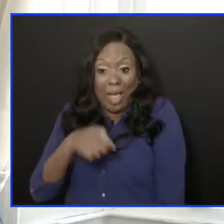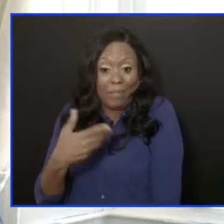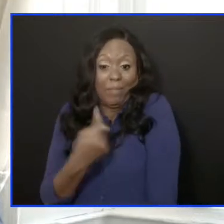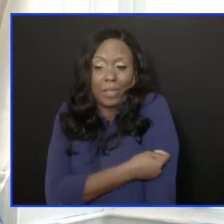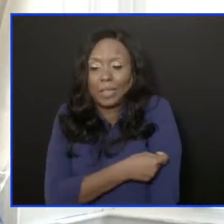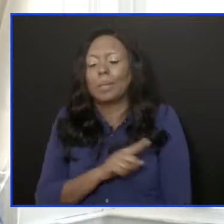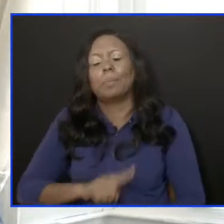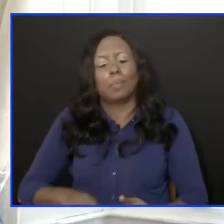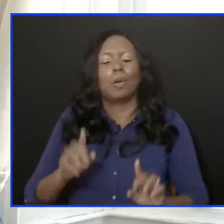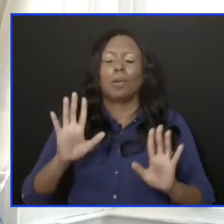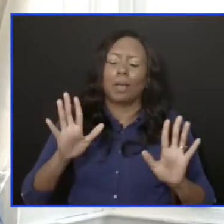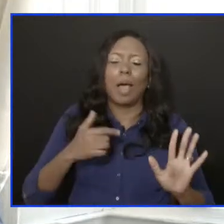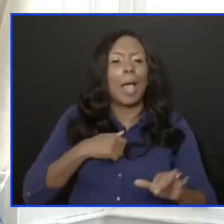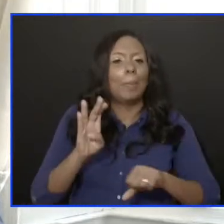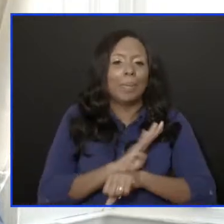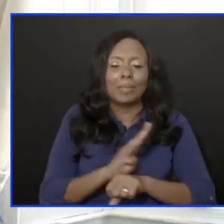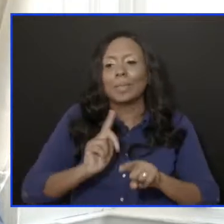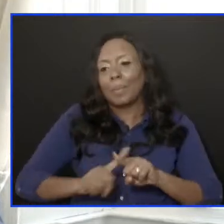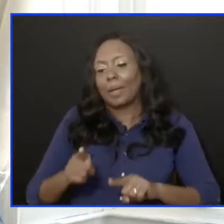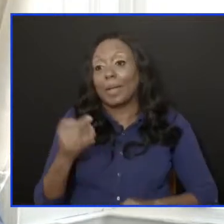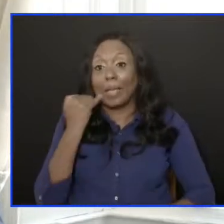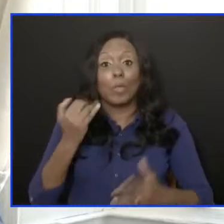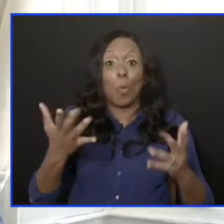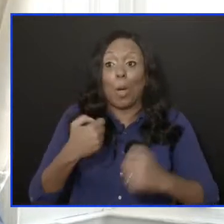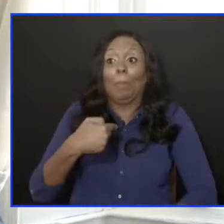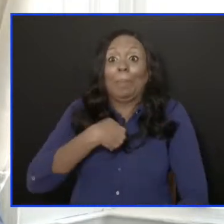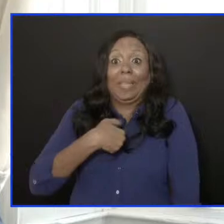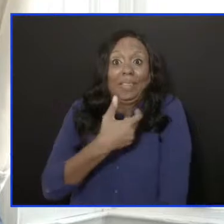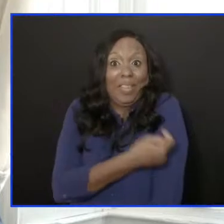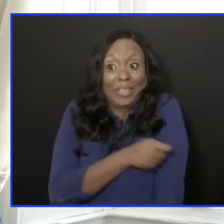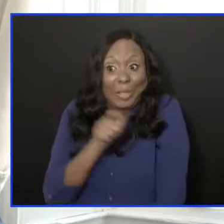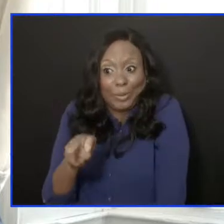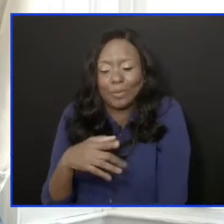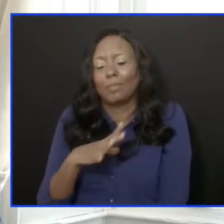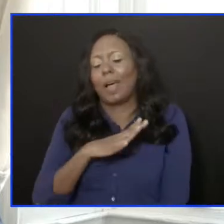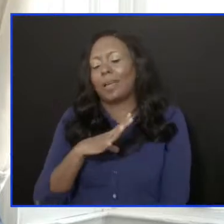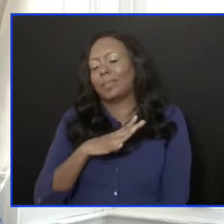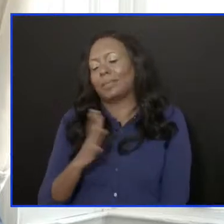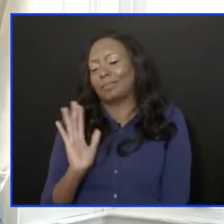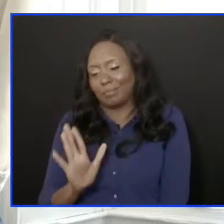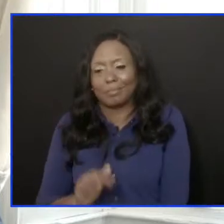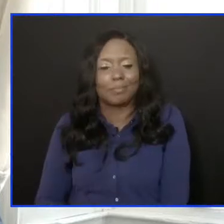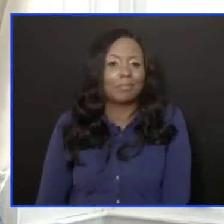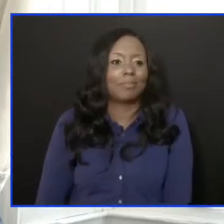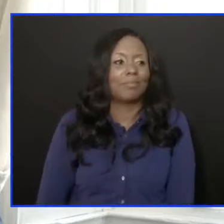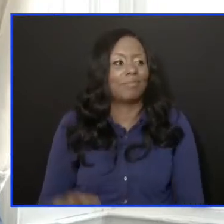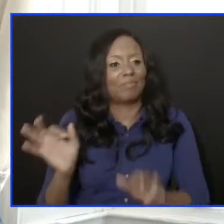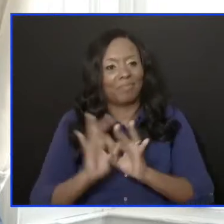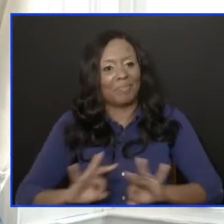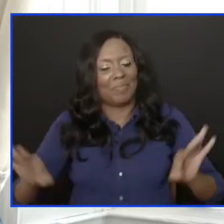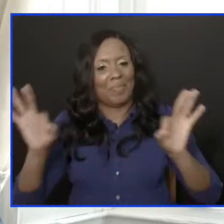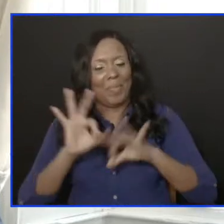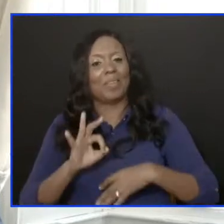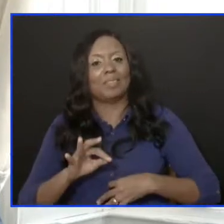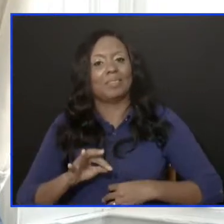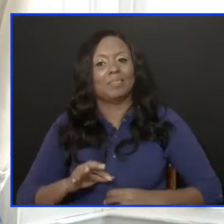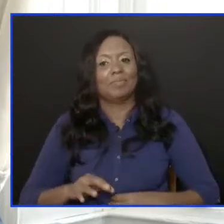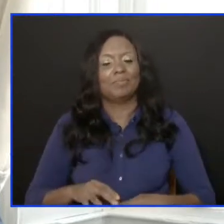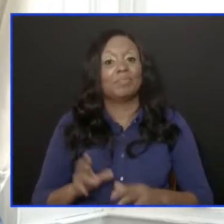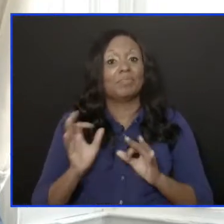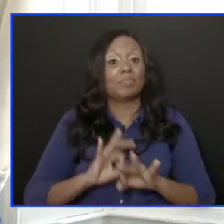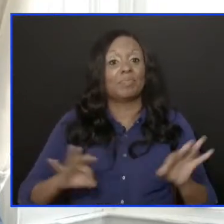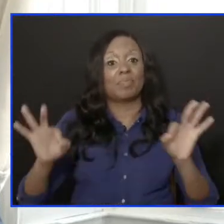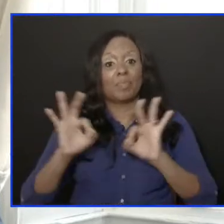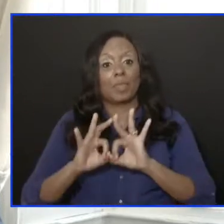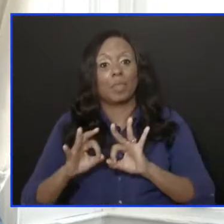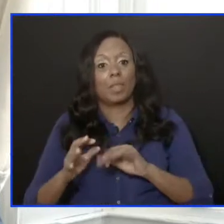but if I have to do that, then surely I will. I'd just like to say that, because I think it's important that sometimes when people have the experience,